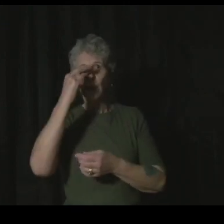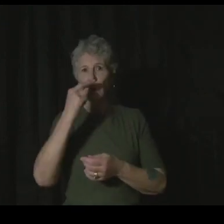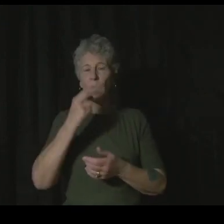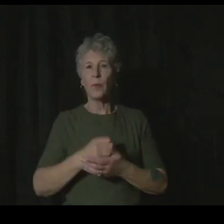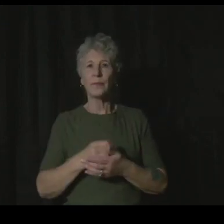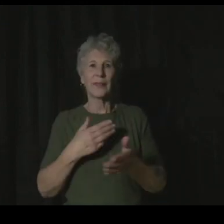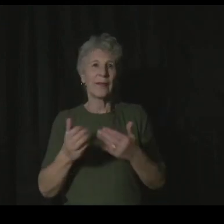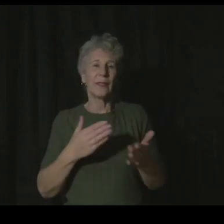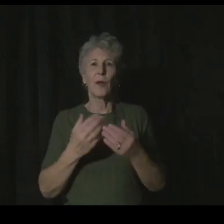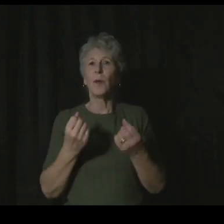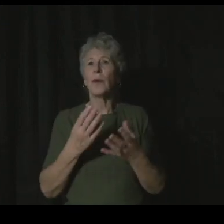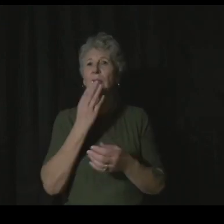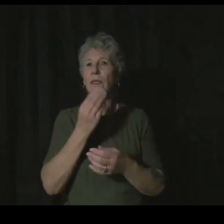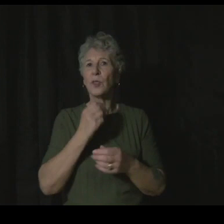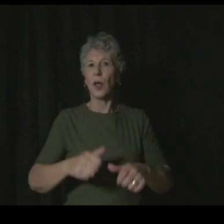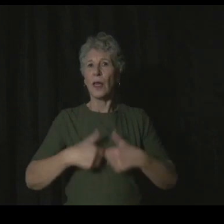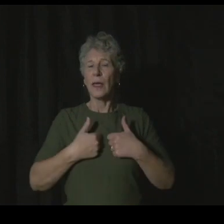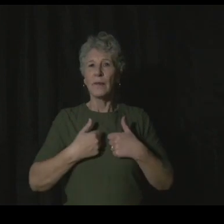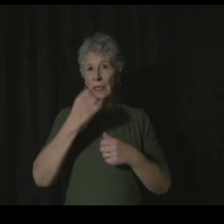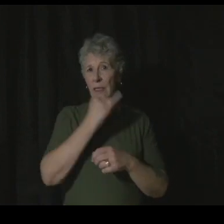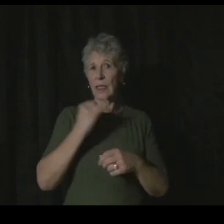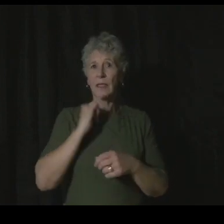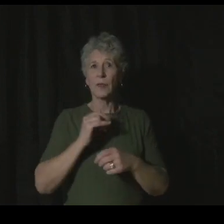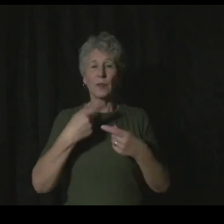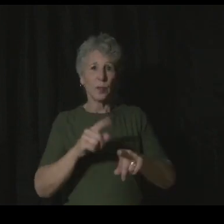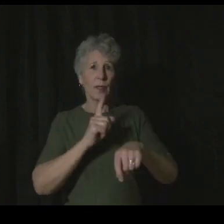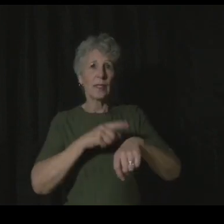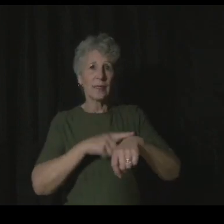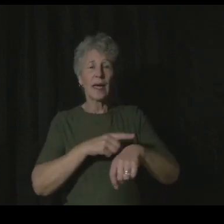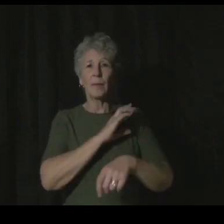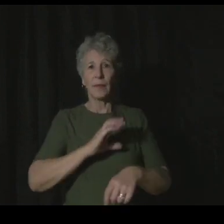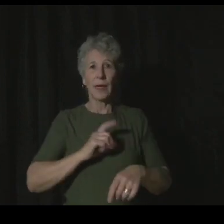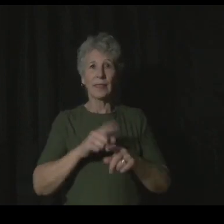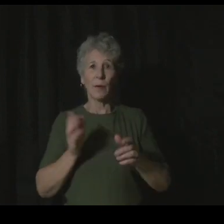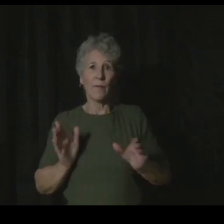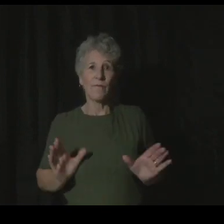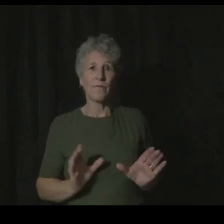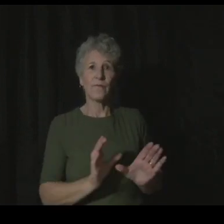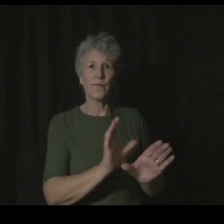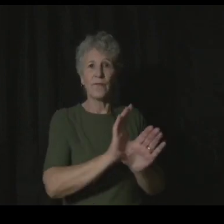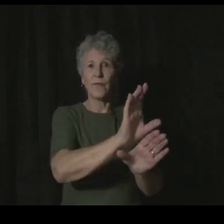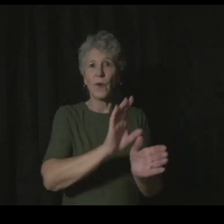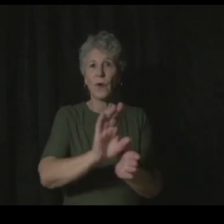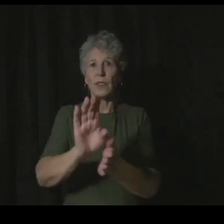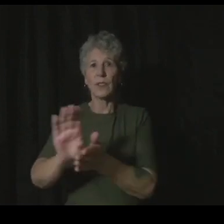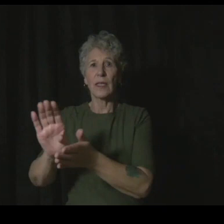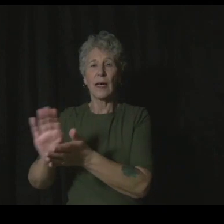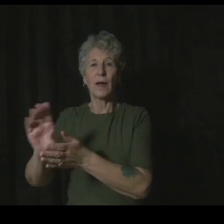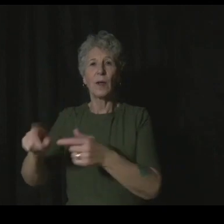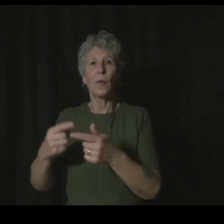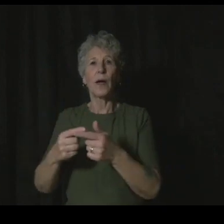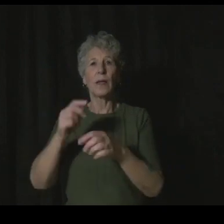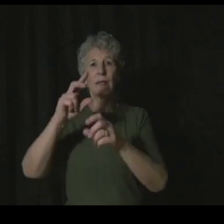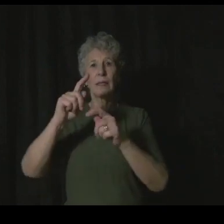many Jews lived in Israel during the time of Christ, they were driven out of Jerusalem in AD 70 when the temple was destroyed,